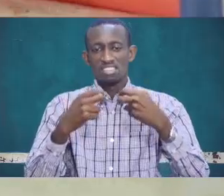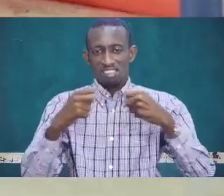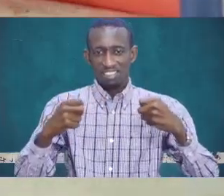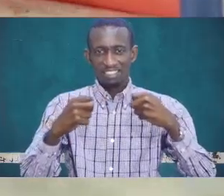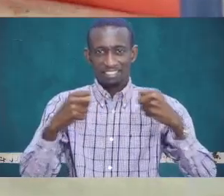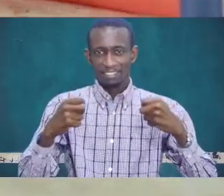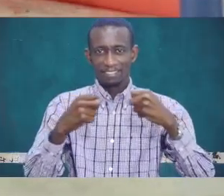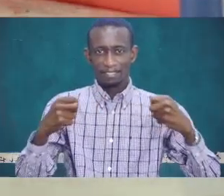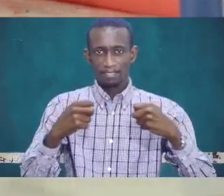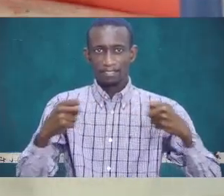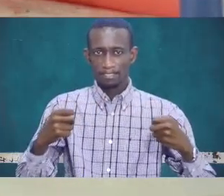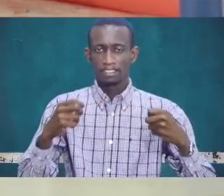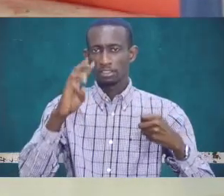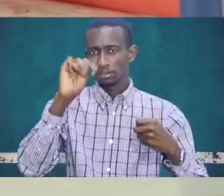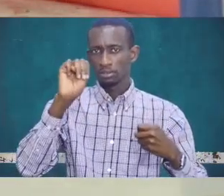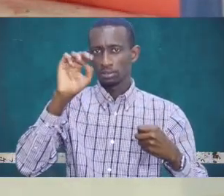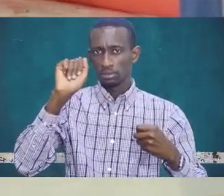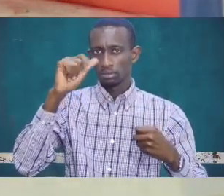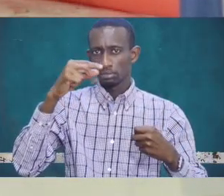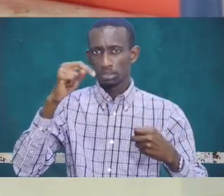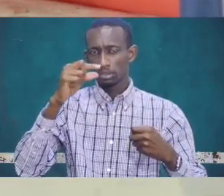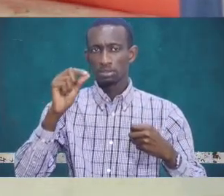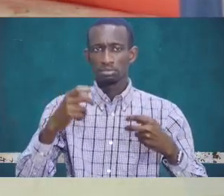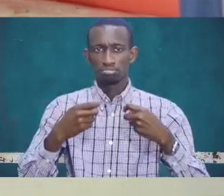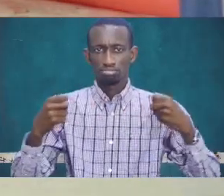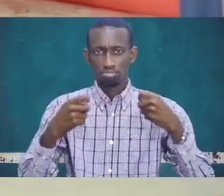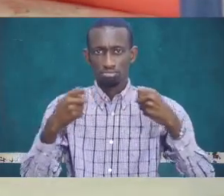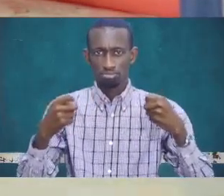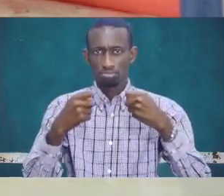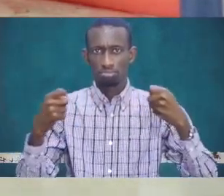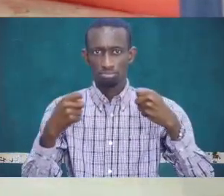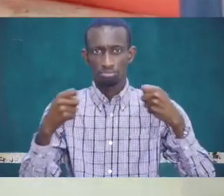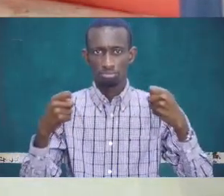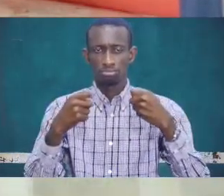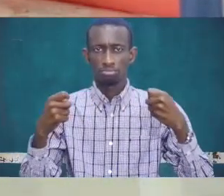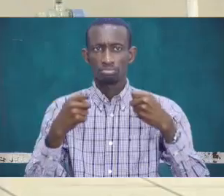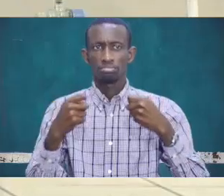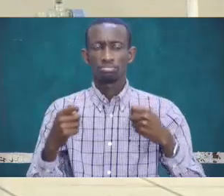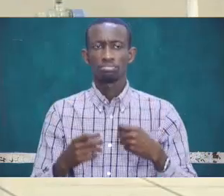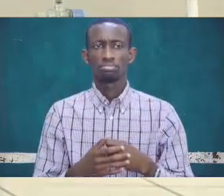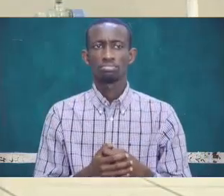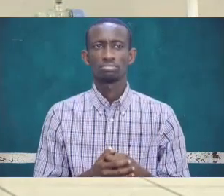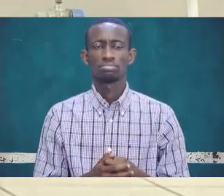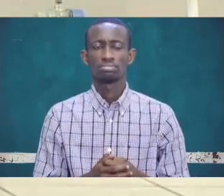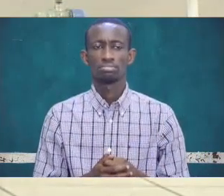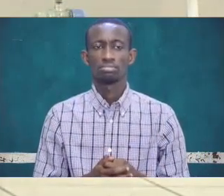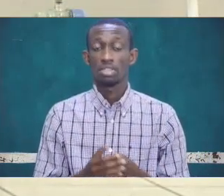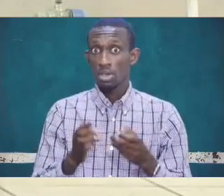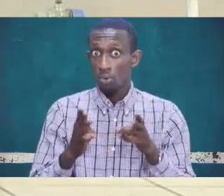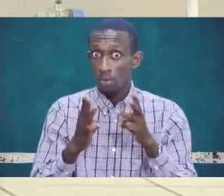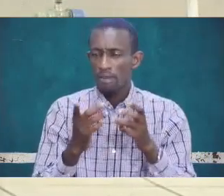property that is employed here is that this metal which is here which is mixed with the